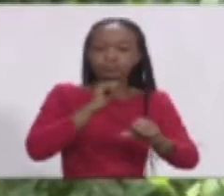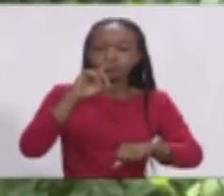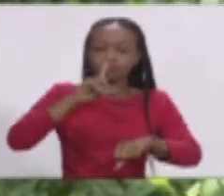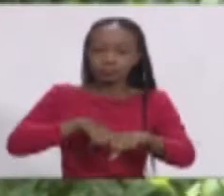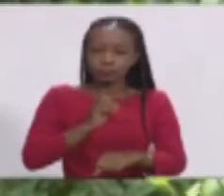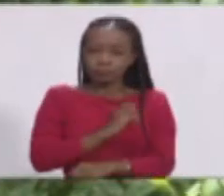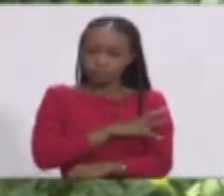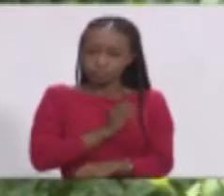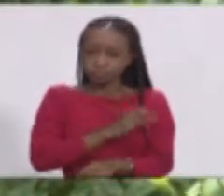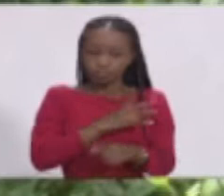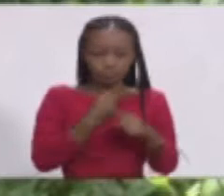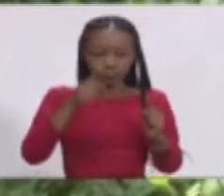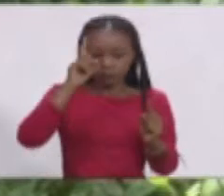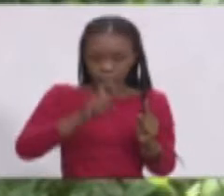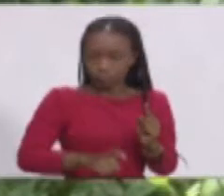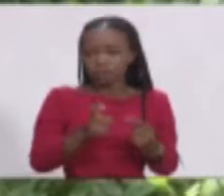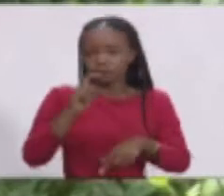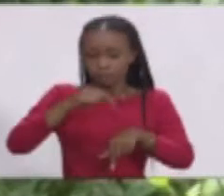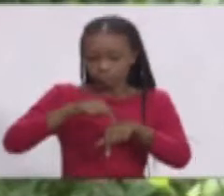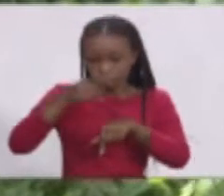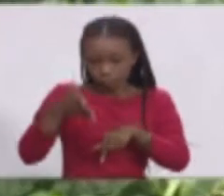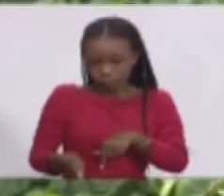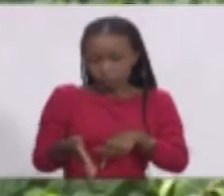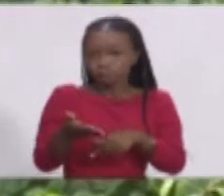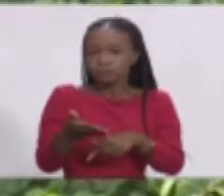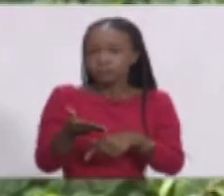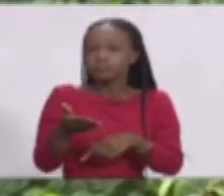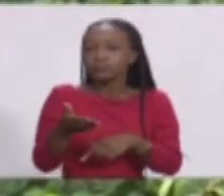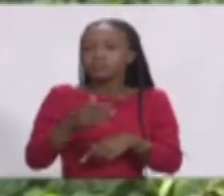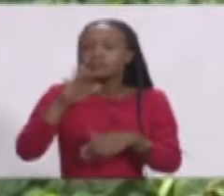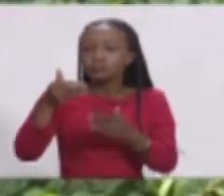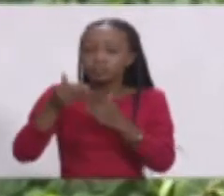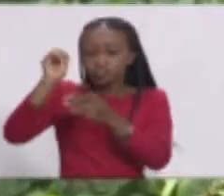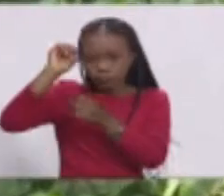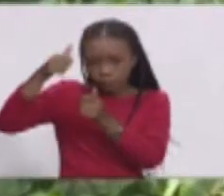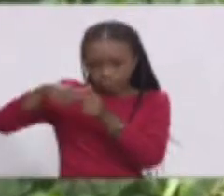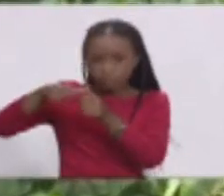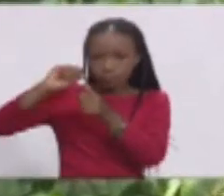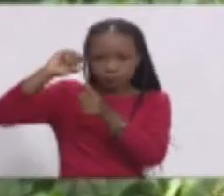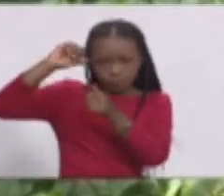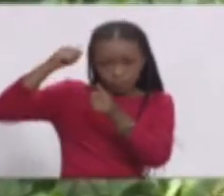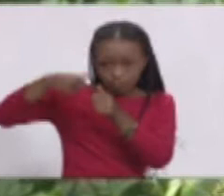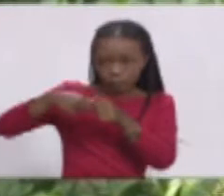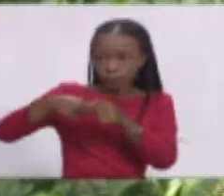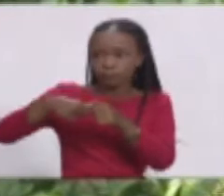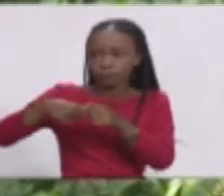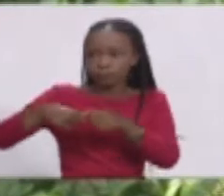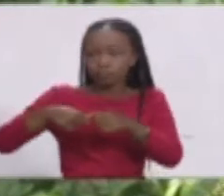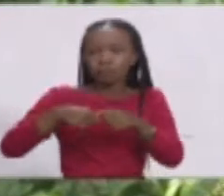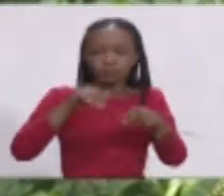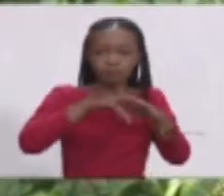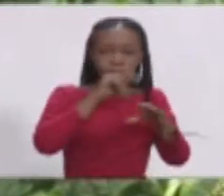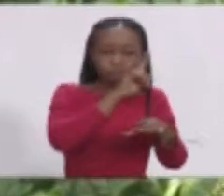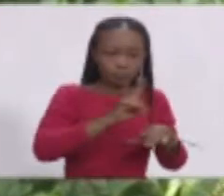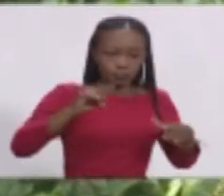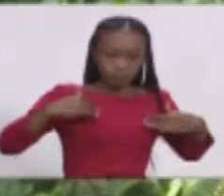scared, but we need to be concerned at this point. And by concern, I mean we all need to be mindful. COVID needs to be on everybody's mind,